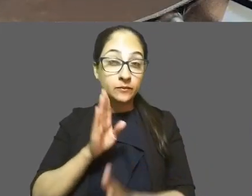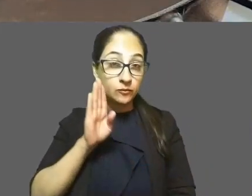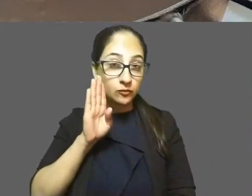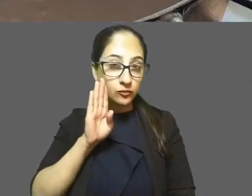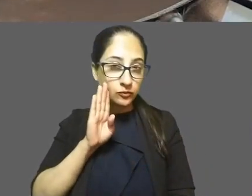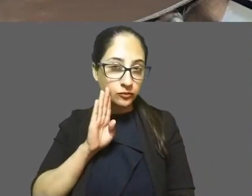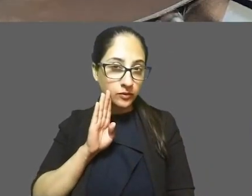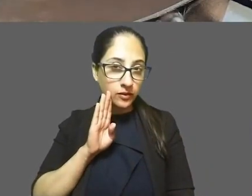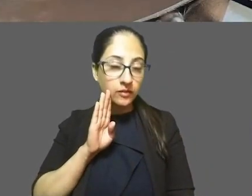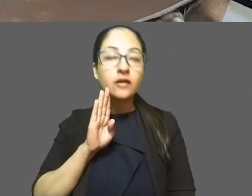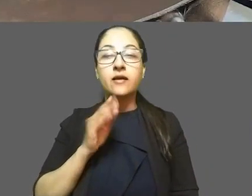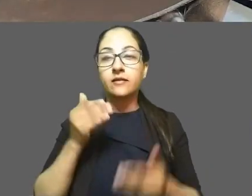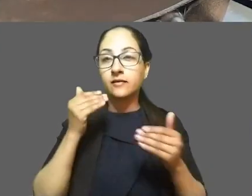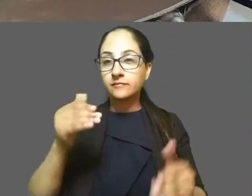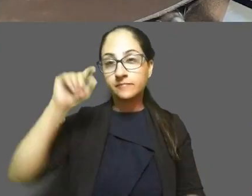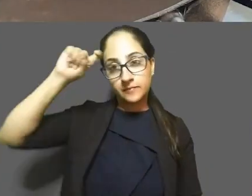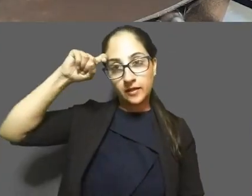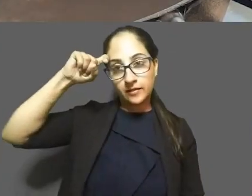this point.